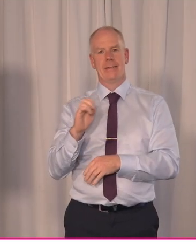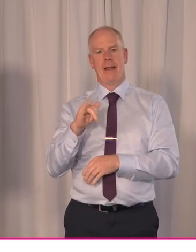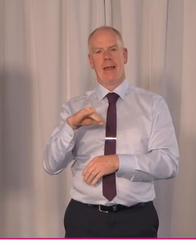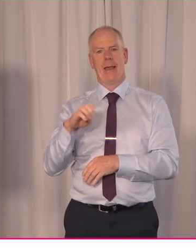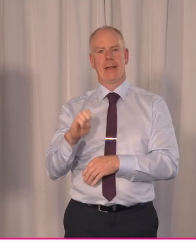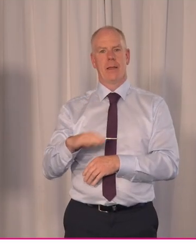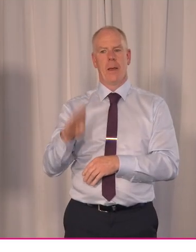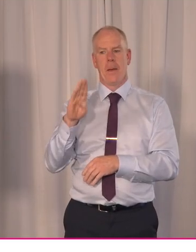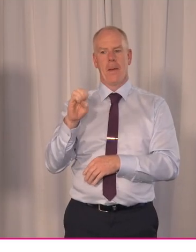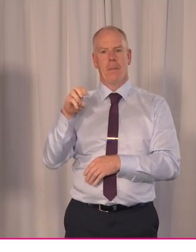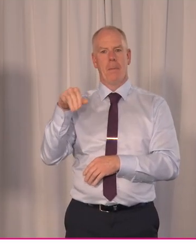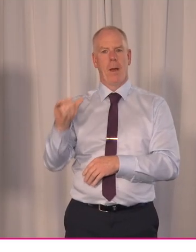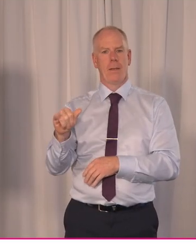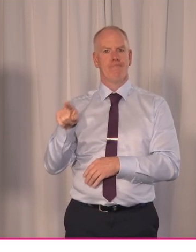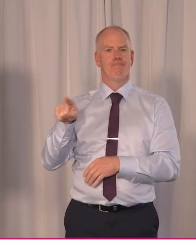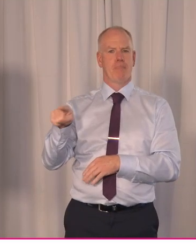was very